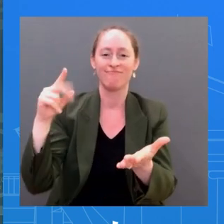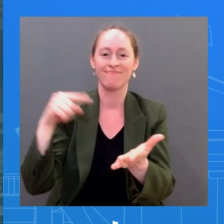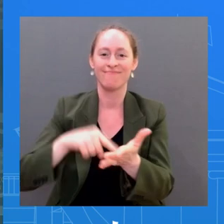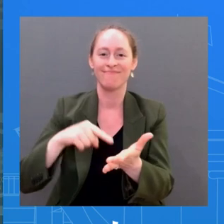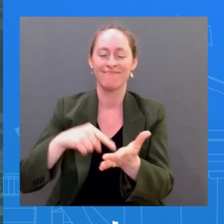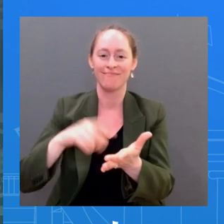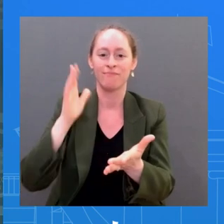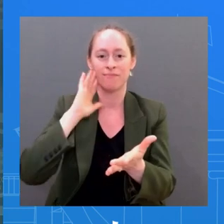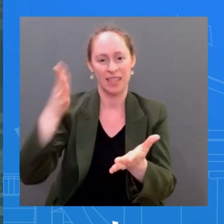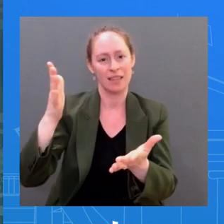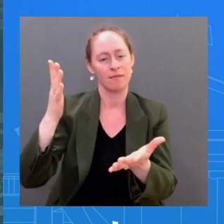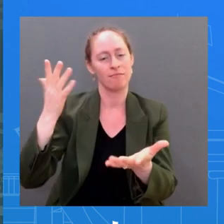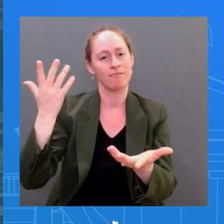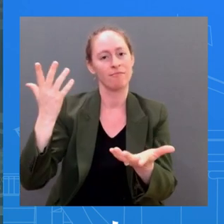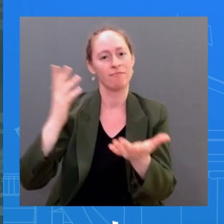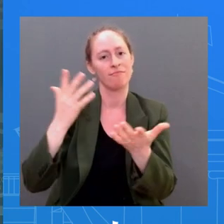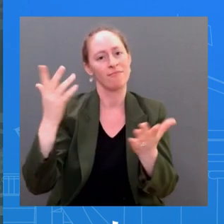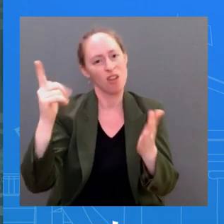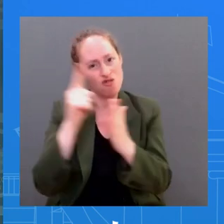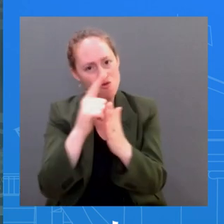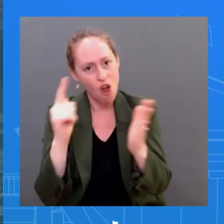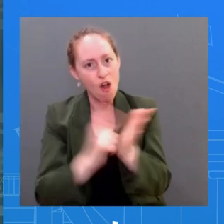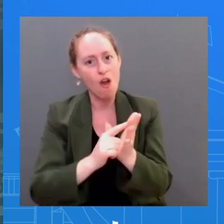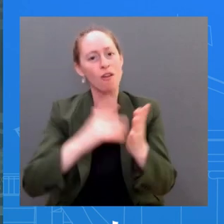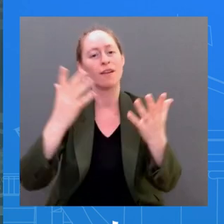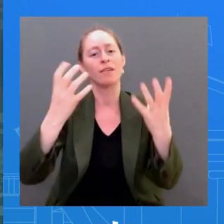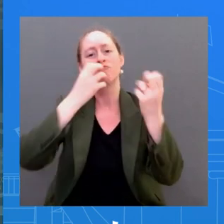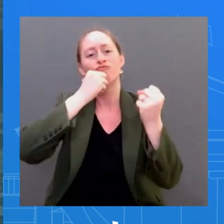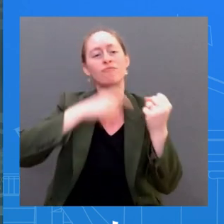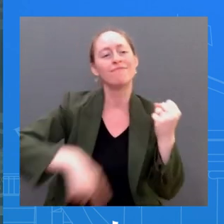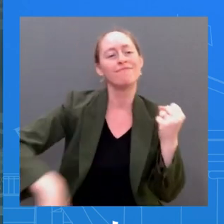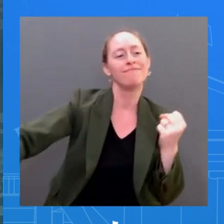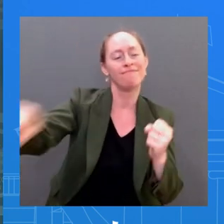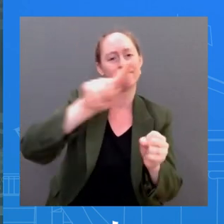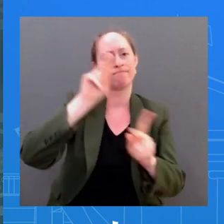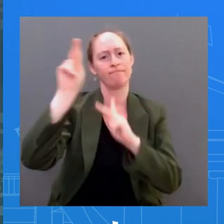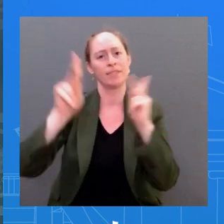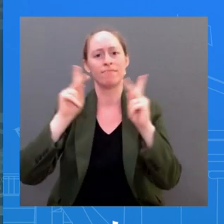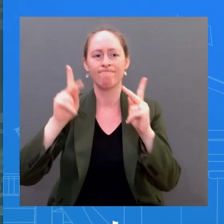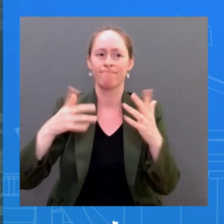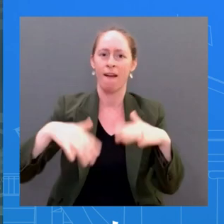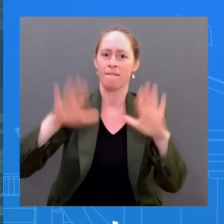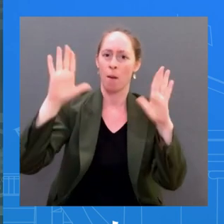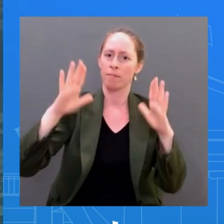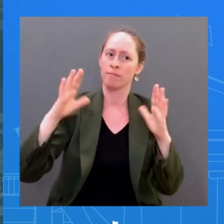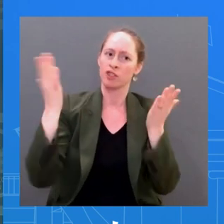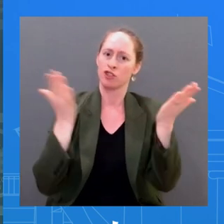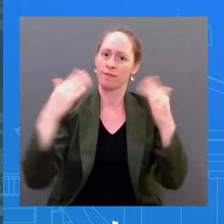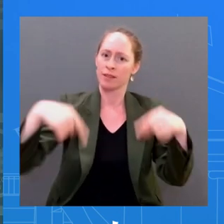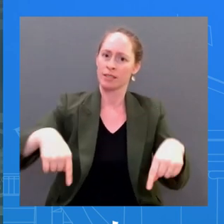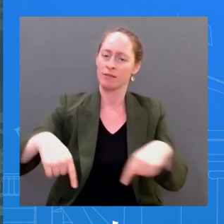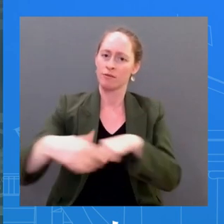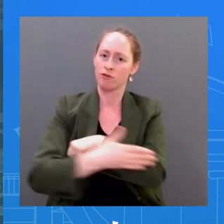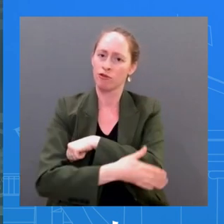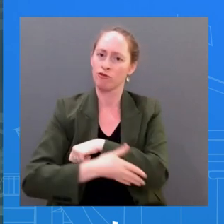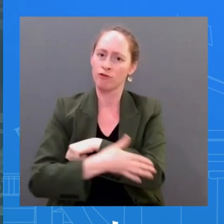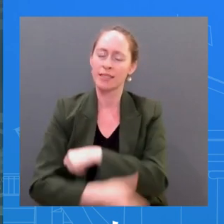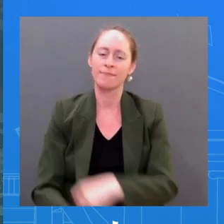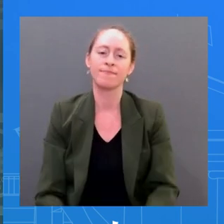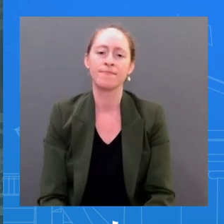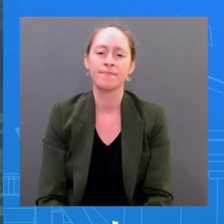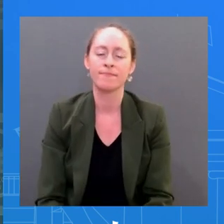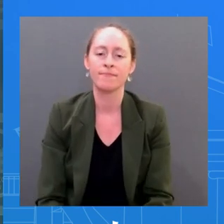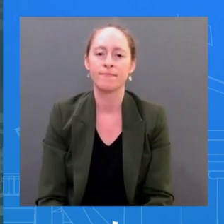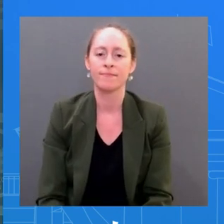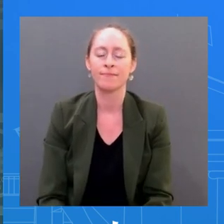nation, their families, caregivers, and survivors. Today, the administration announced new investments from the American Rescue Plan to